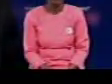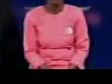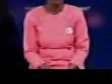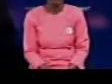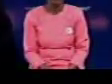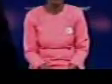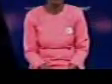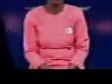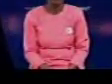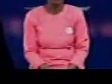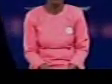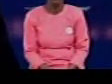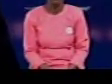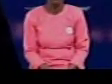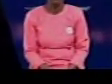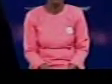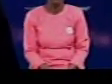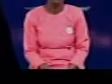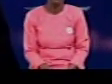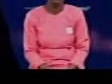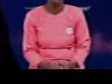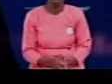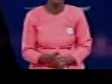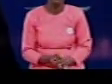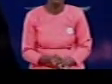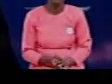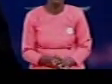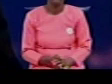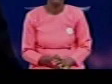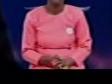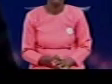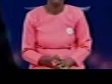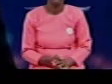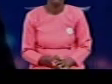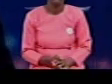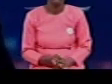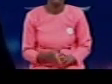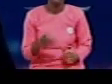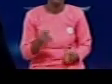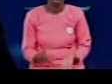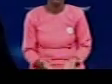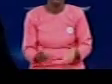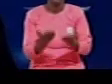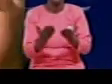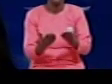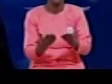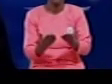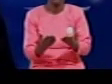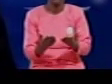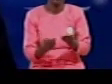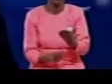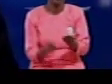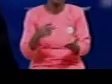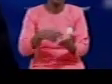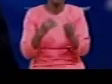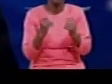This crusade may be coming to an end, but the resurrection power of Christ and breakthrough are bound to